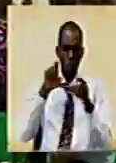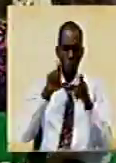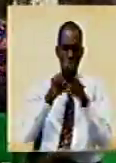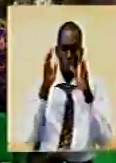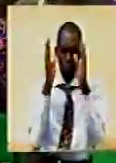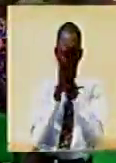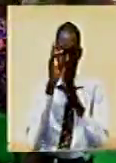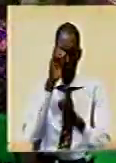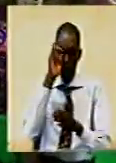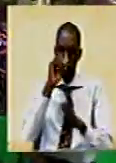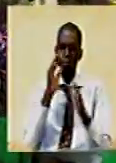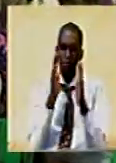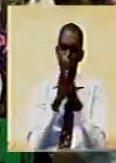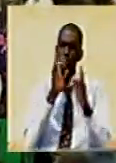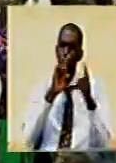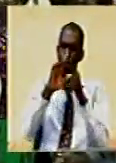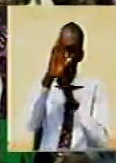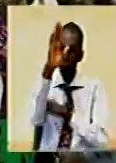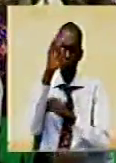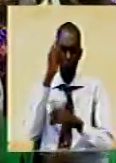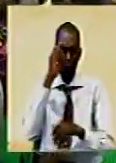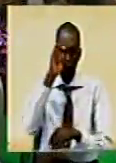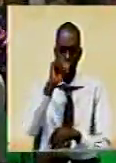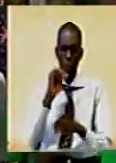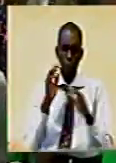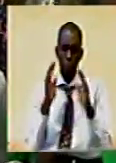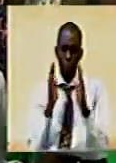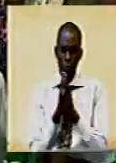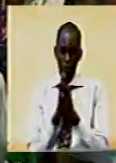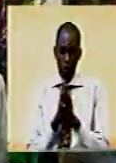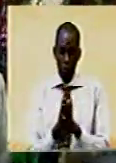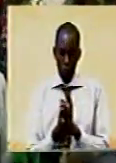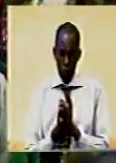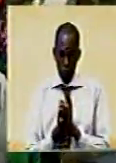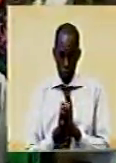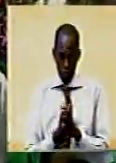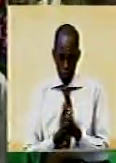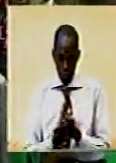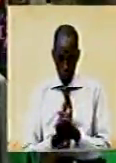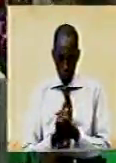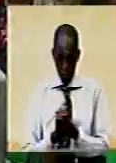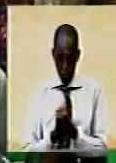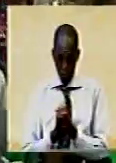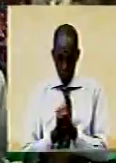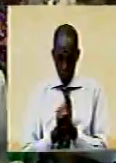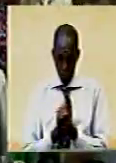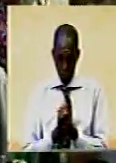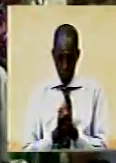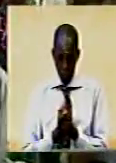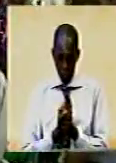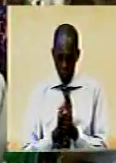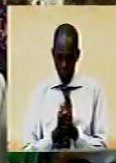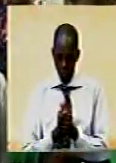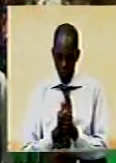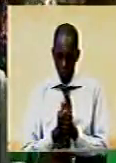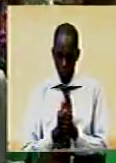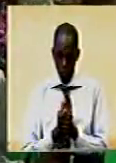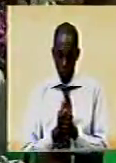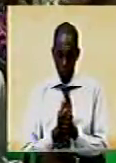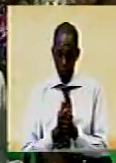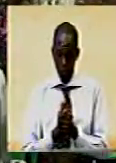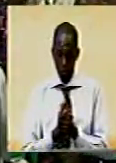Pray. Can he hear you pray? Let heaven hear your prayer. Prayer is not meditation.